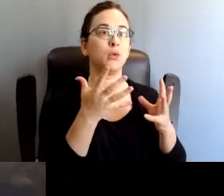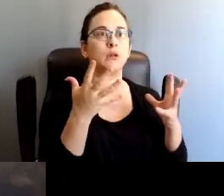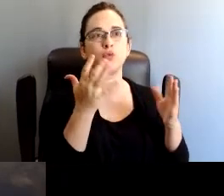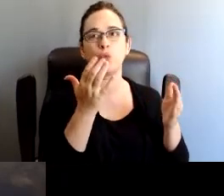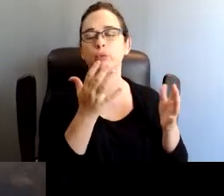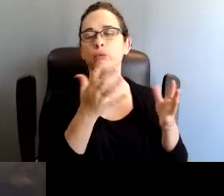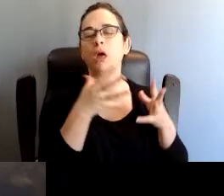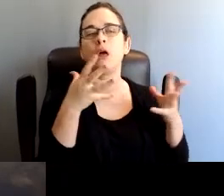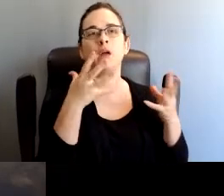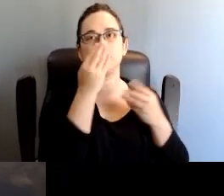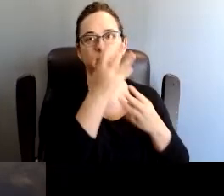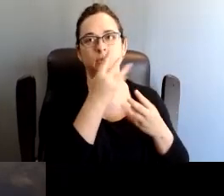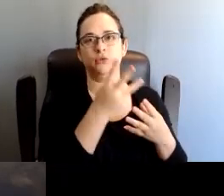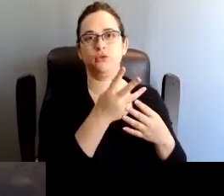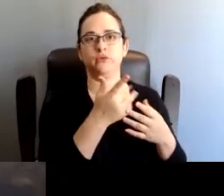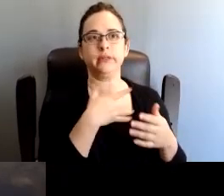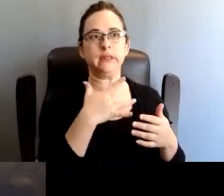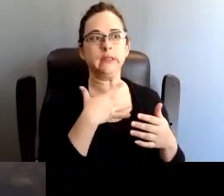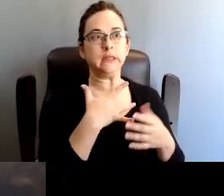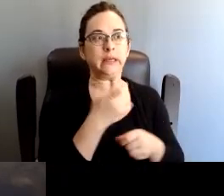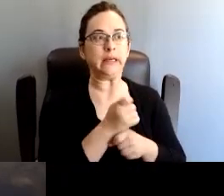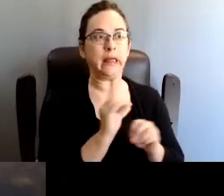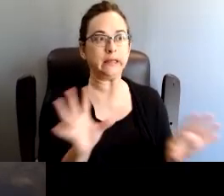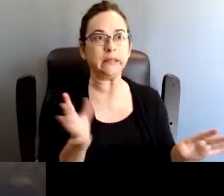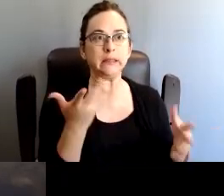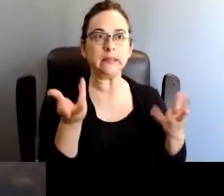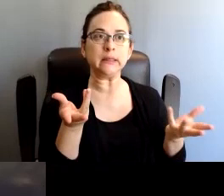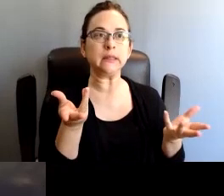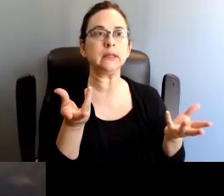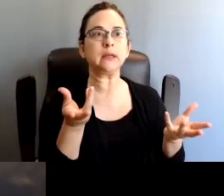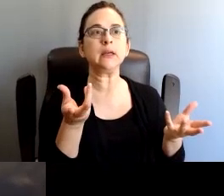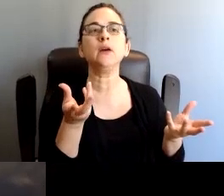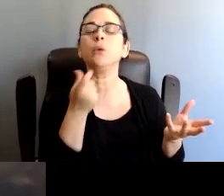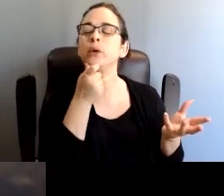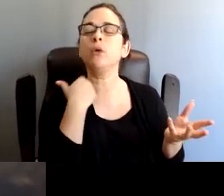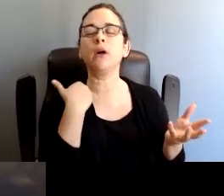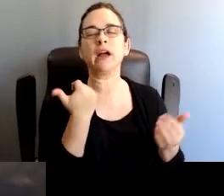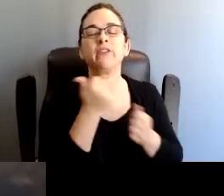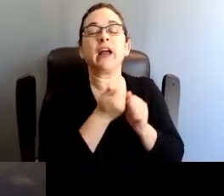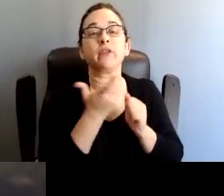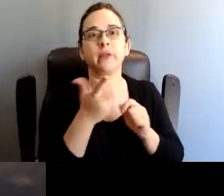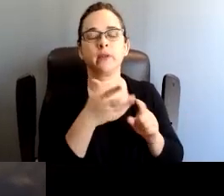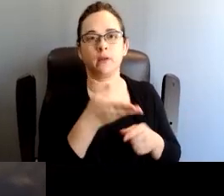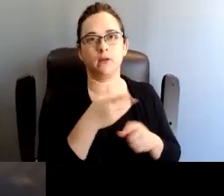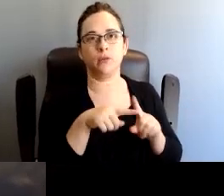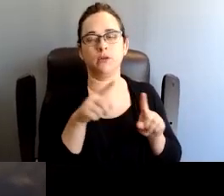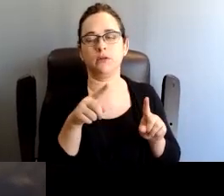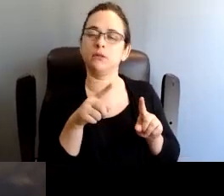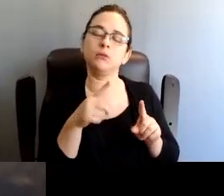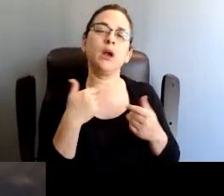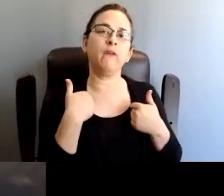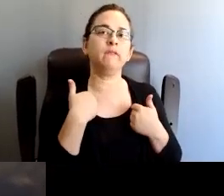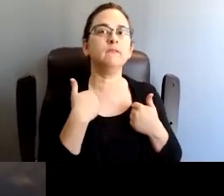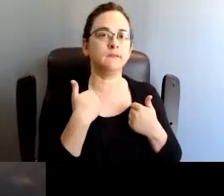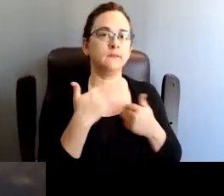getting any of it. So I mean, it doesn't have every little. Right. But I mean, It's a start. Categorized, and this was done district-wide for all